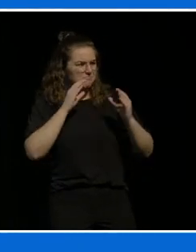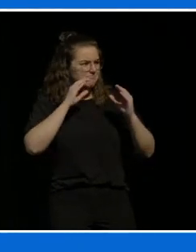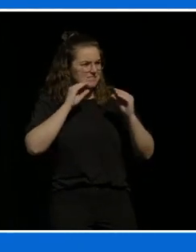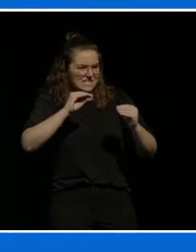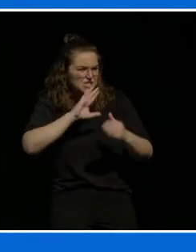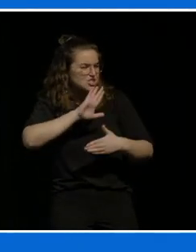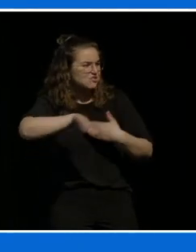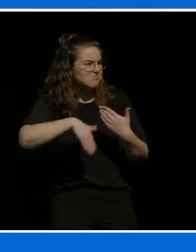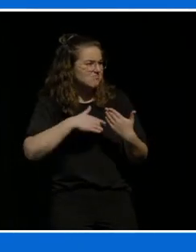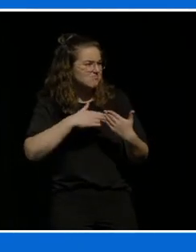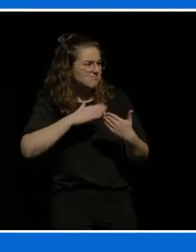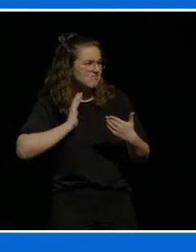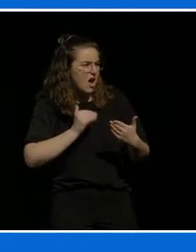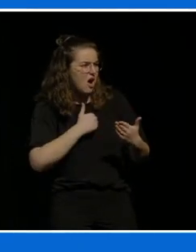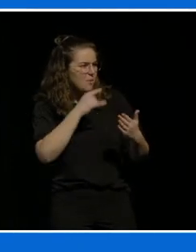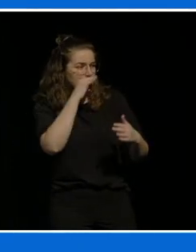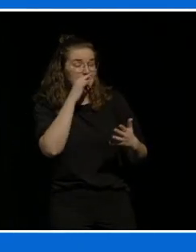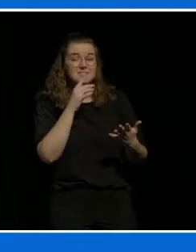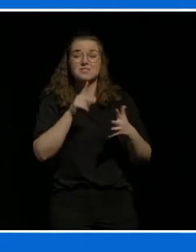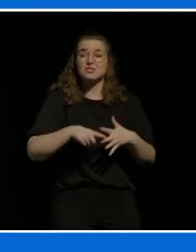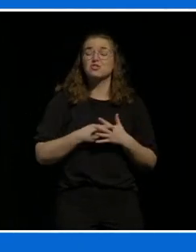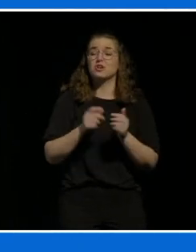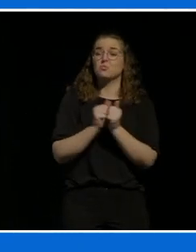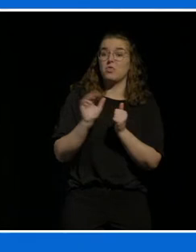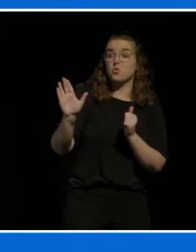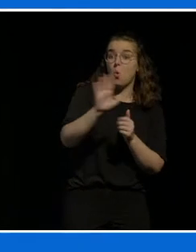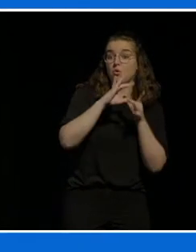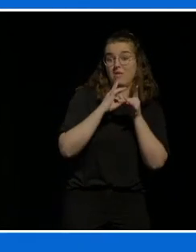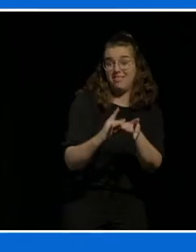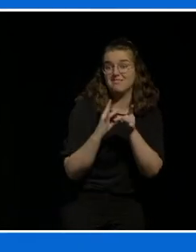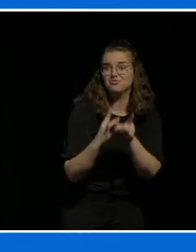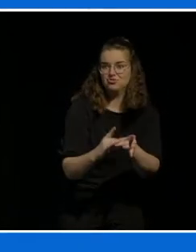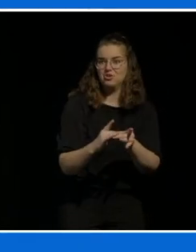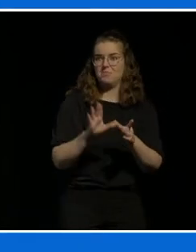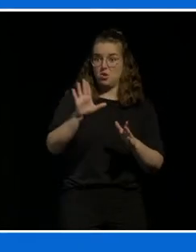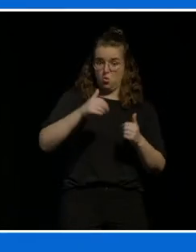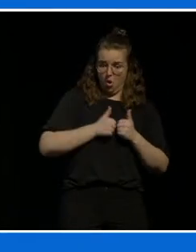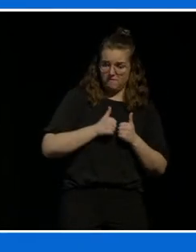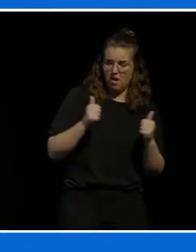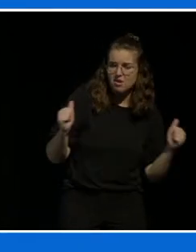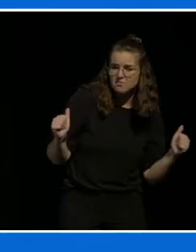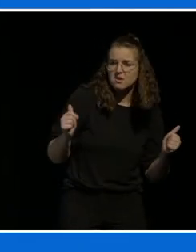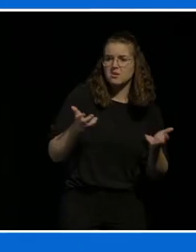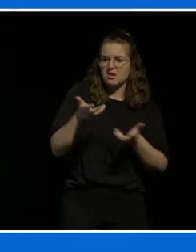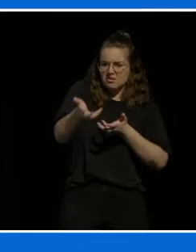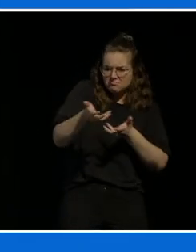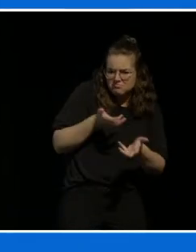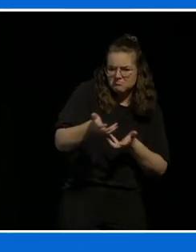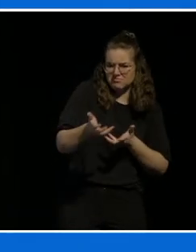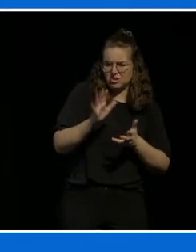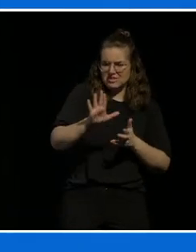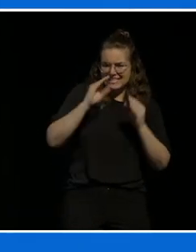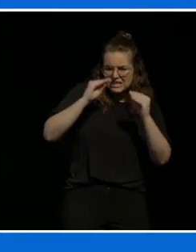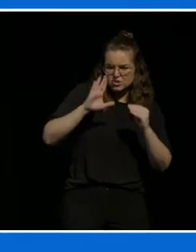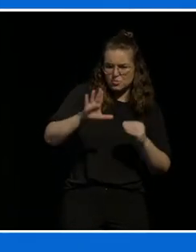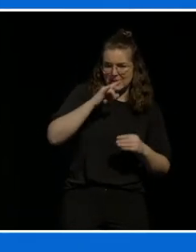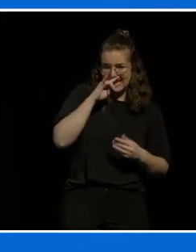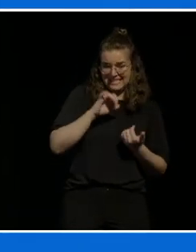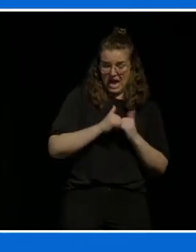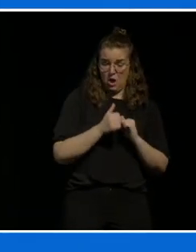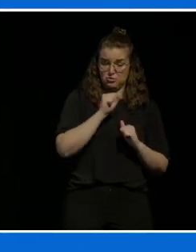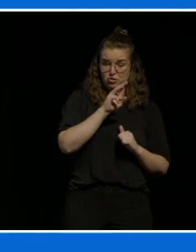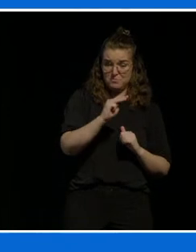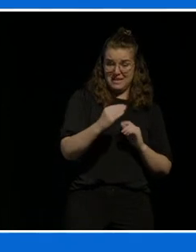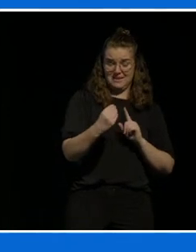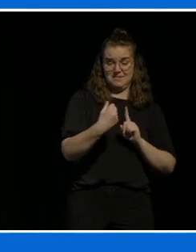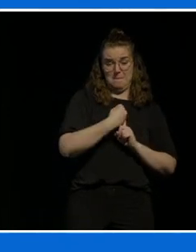and it starts with your ability to be vulnerable and foster conversations about how technology impacts you so that you can set that model for